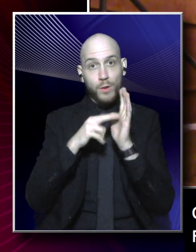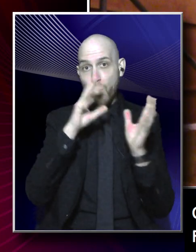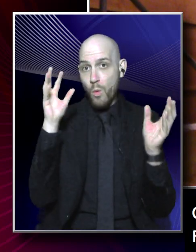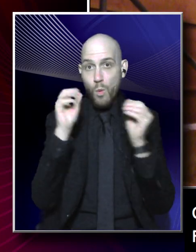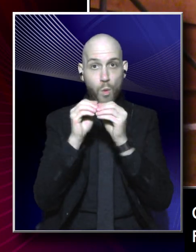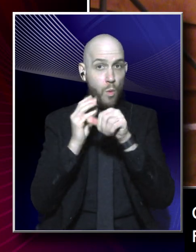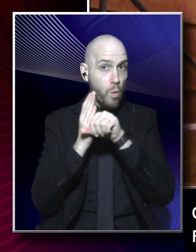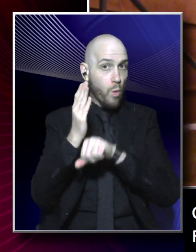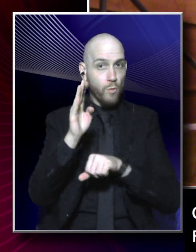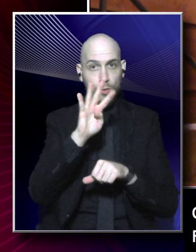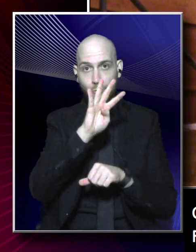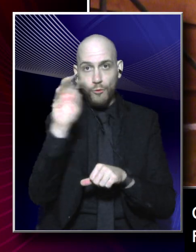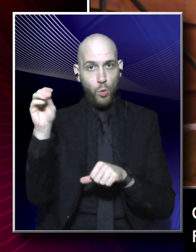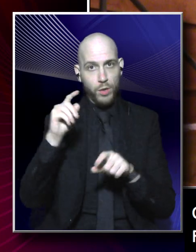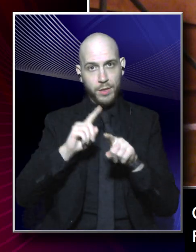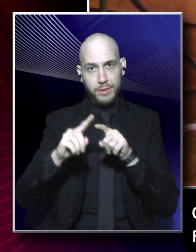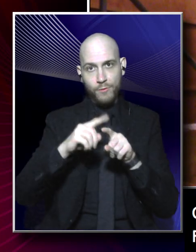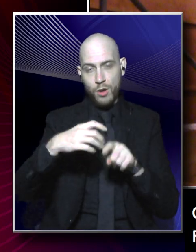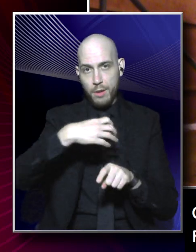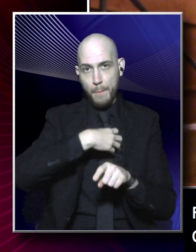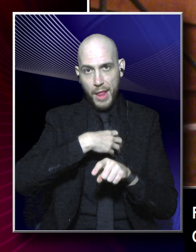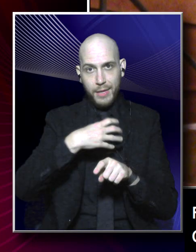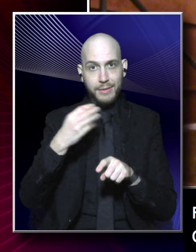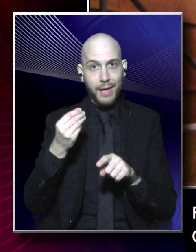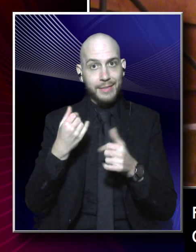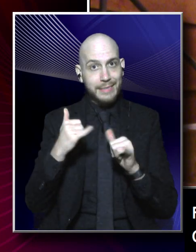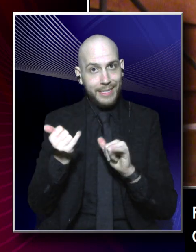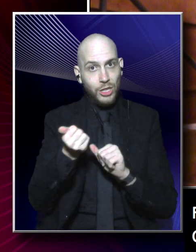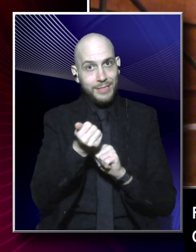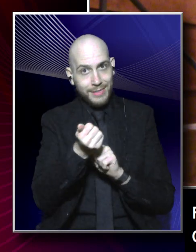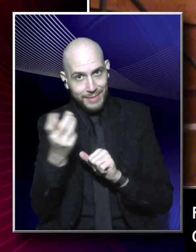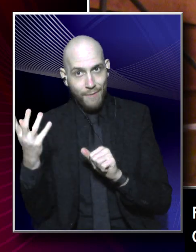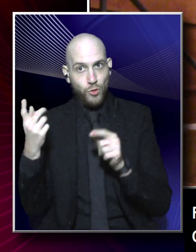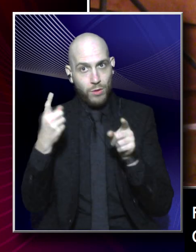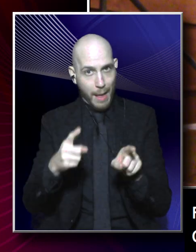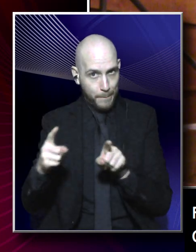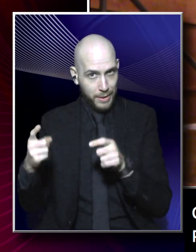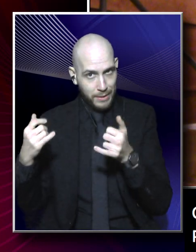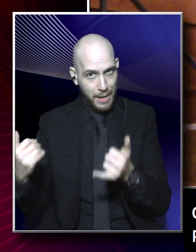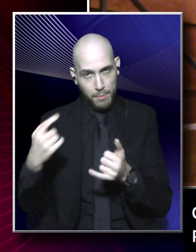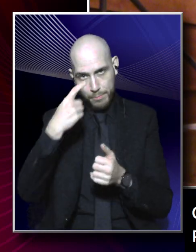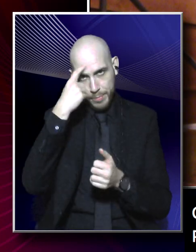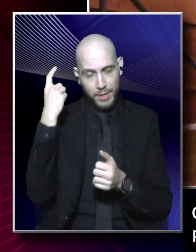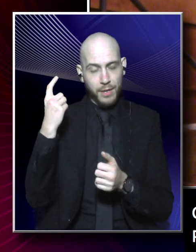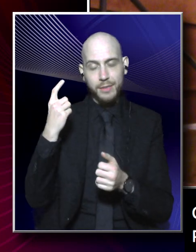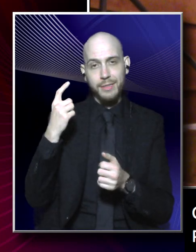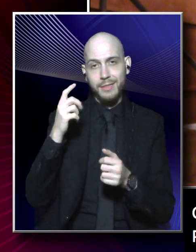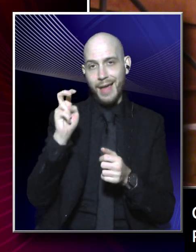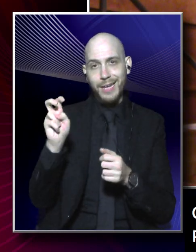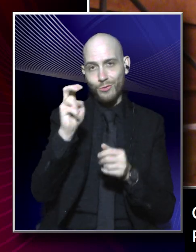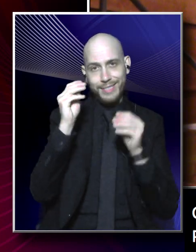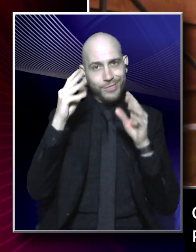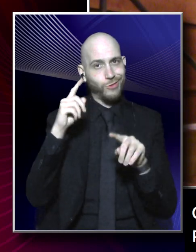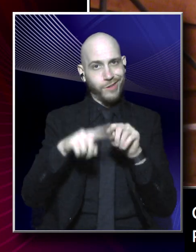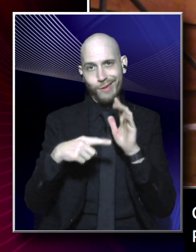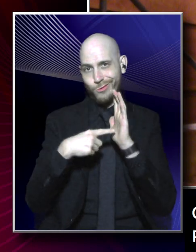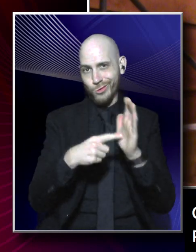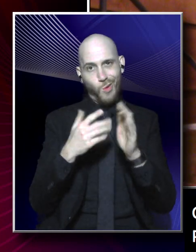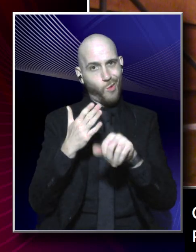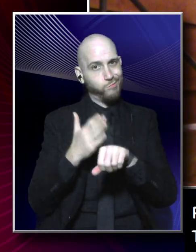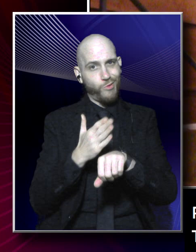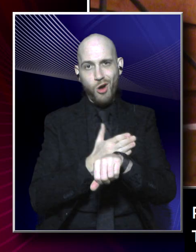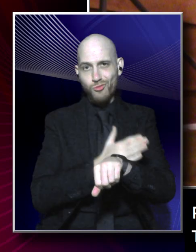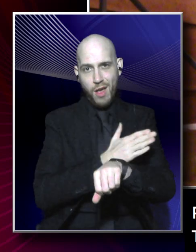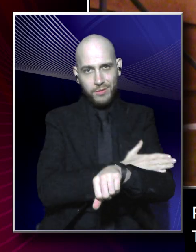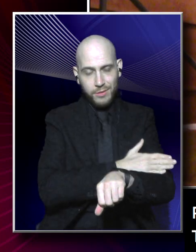our school district, and we have several pending today due to the inability of the VI teacher to report progress. Open record requests of this agency